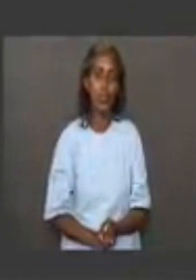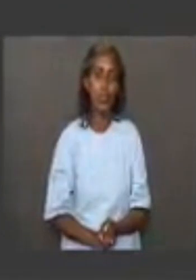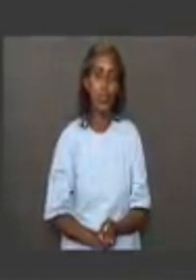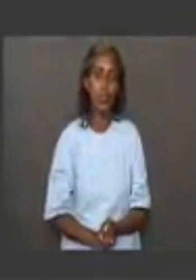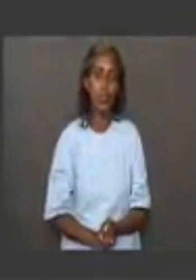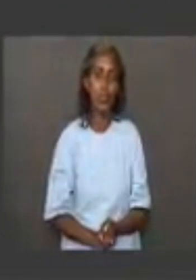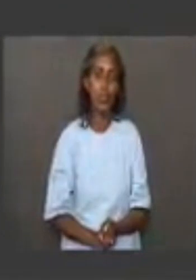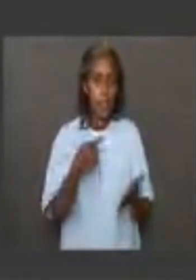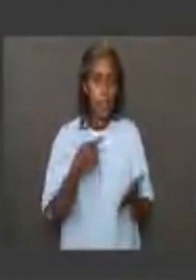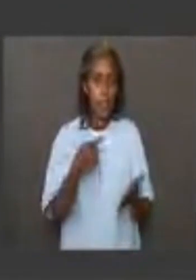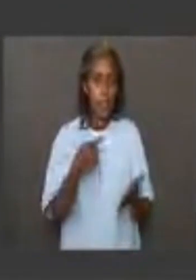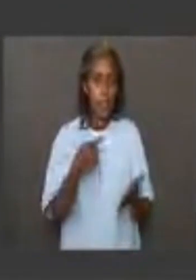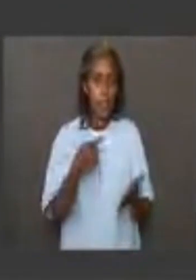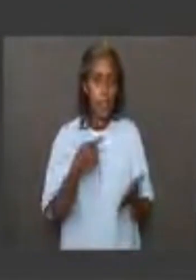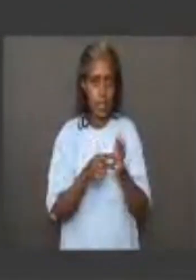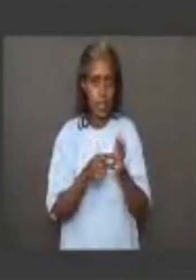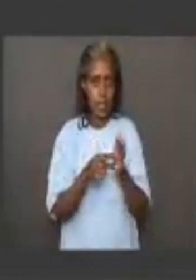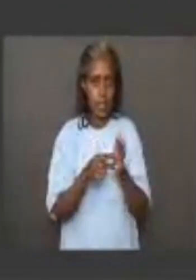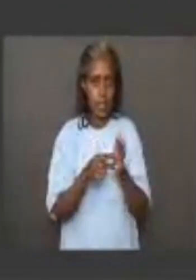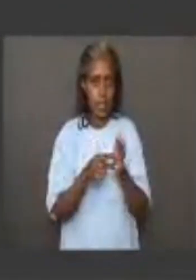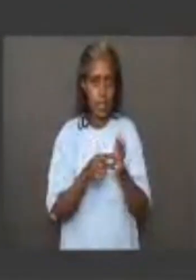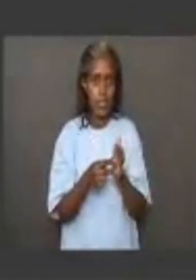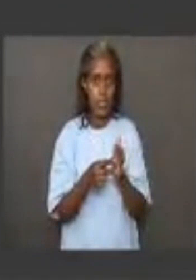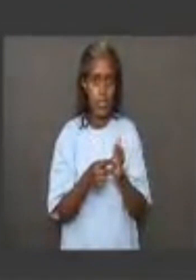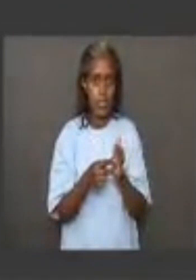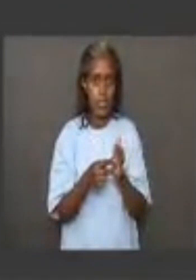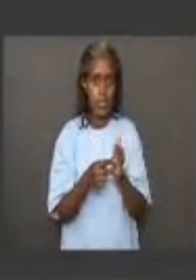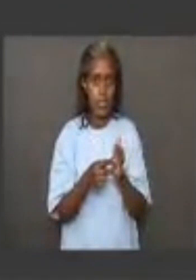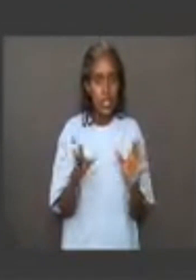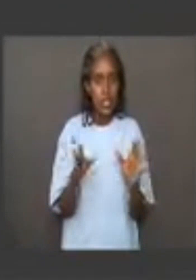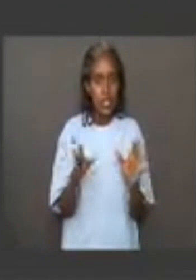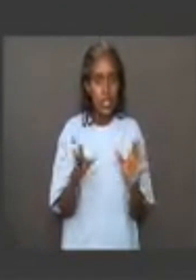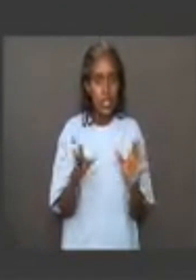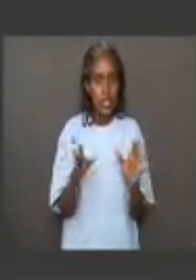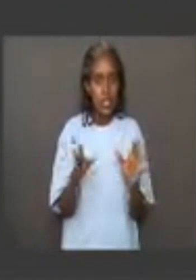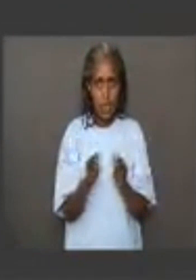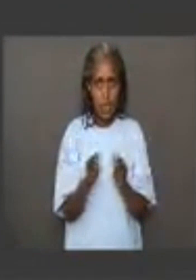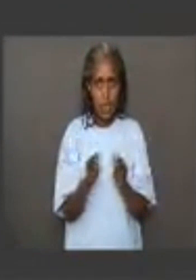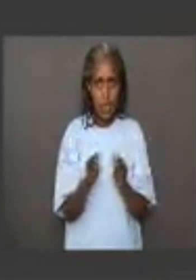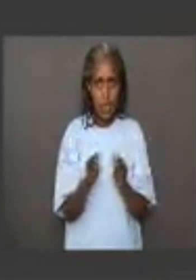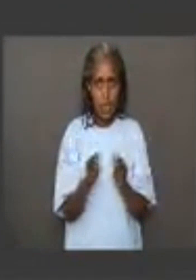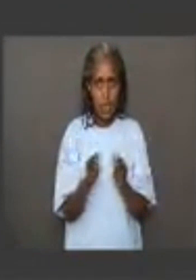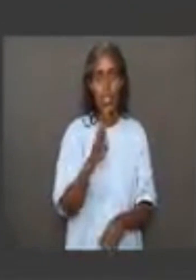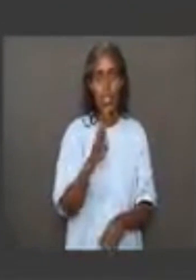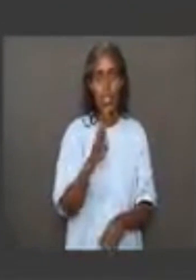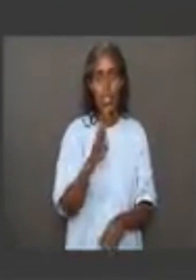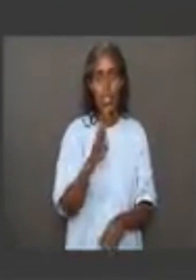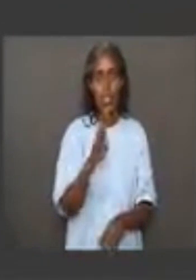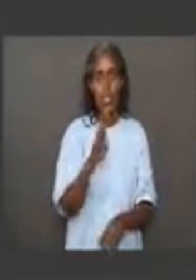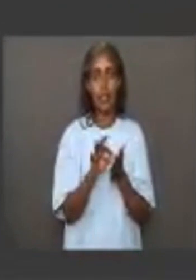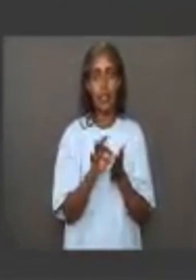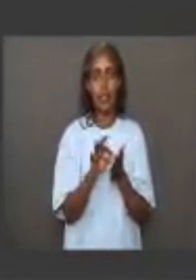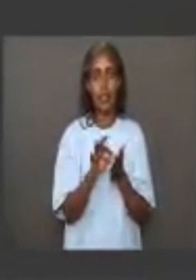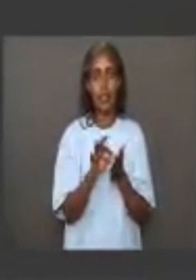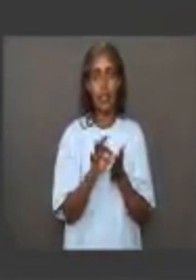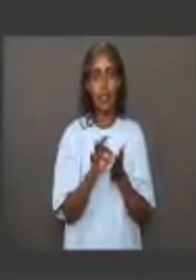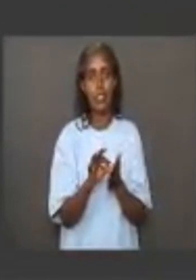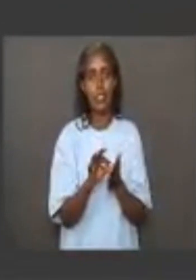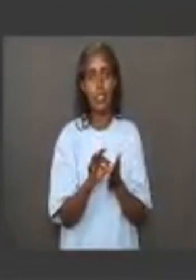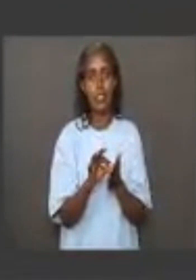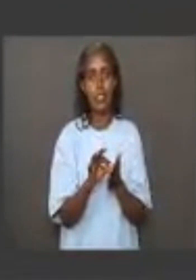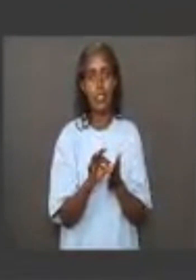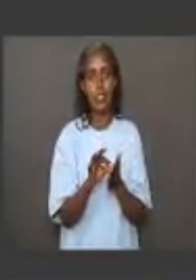This means that the set of rational numbers is